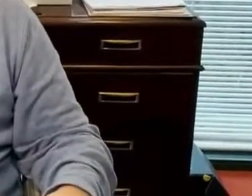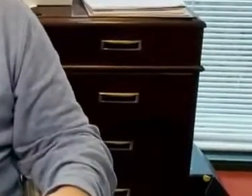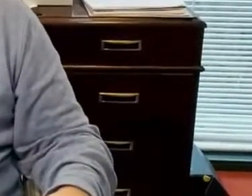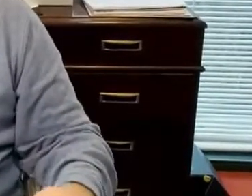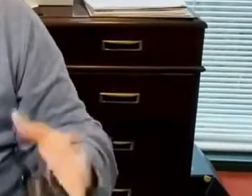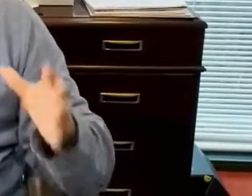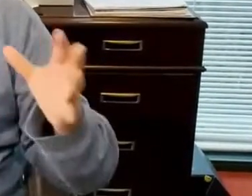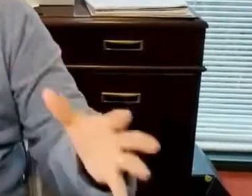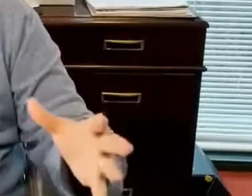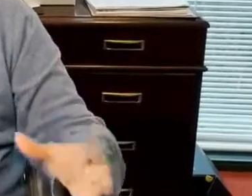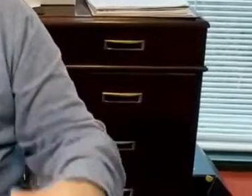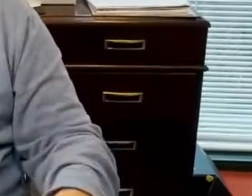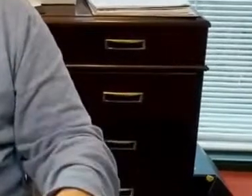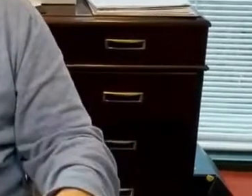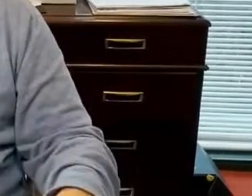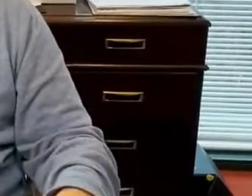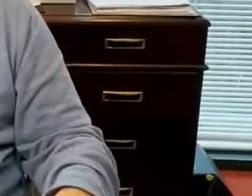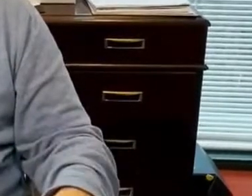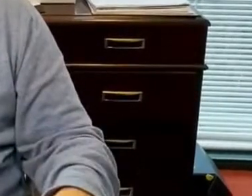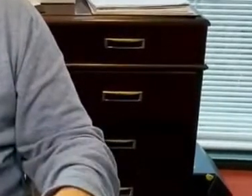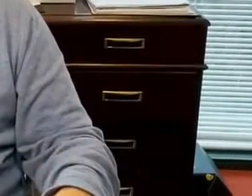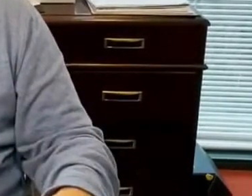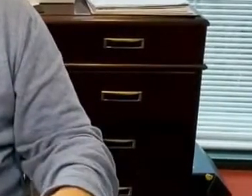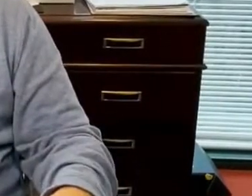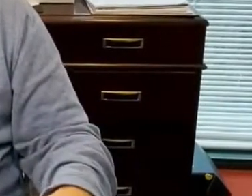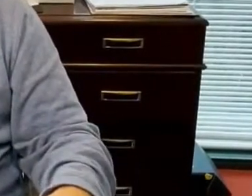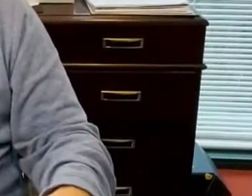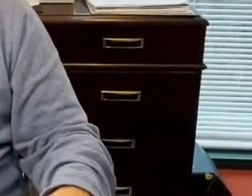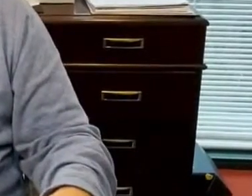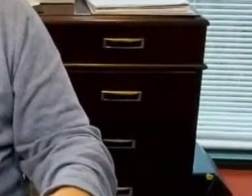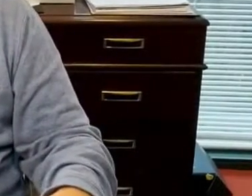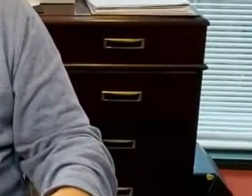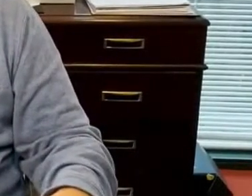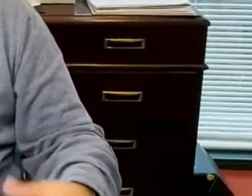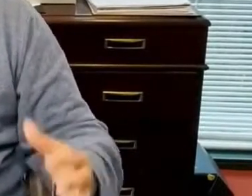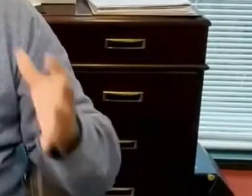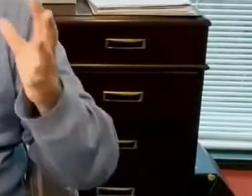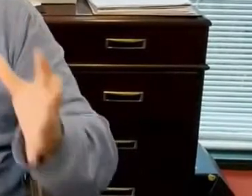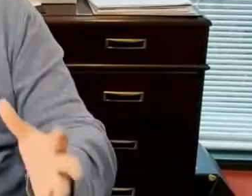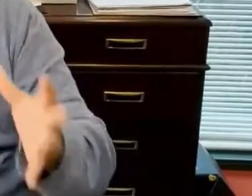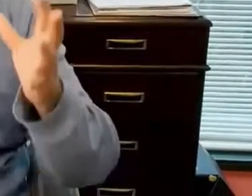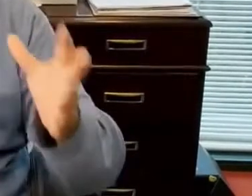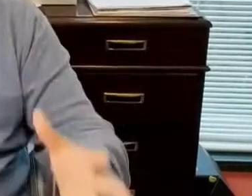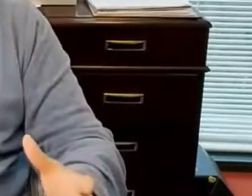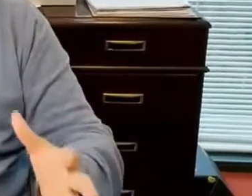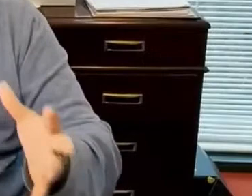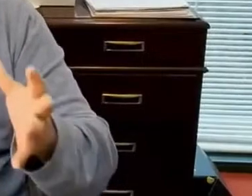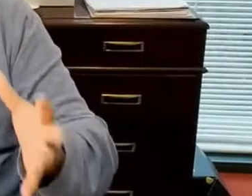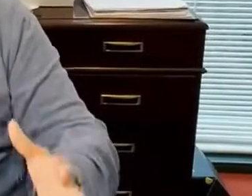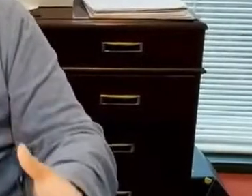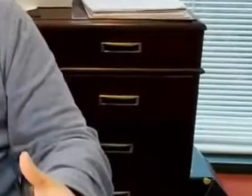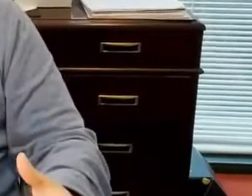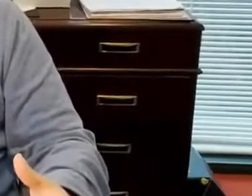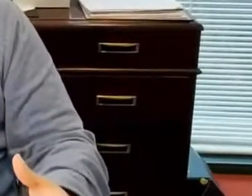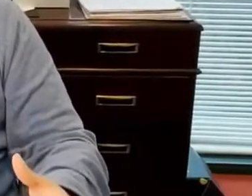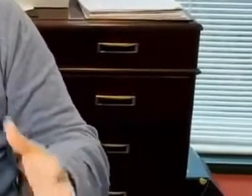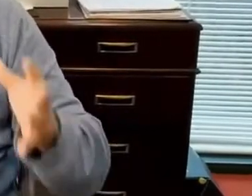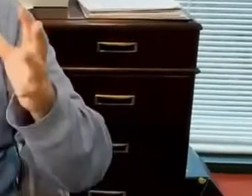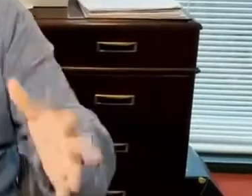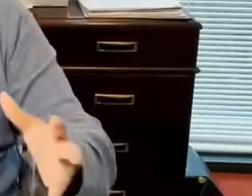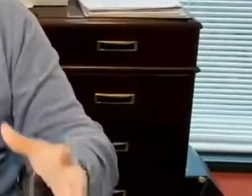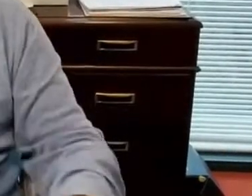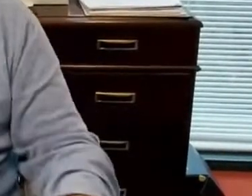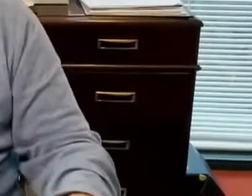rental assistance. The LAA has provided over $1 million in rental assistance. We continue to help people stay in their